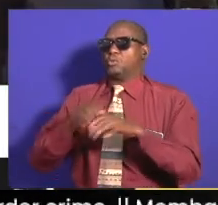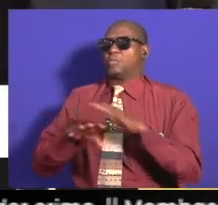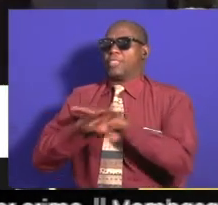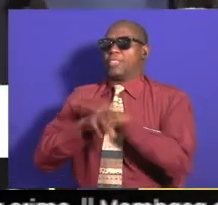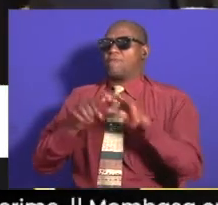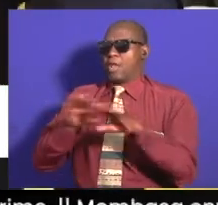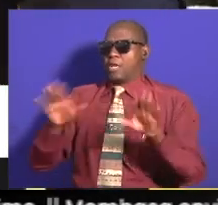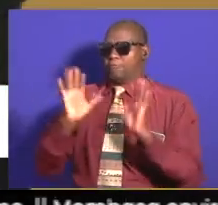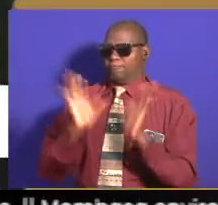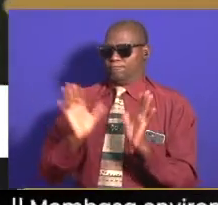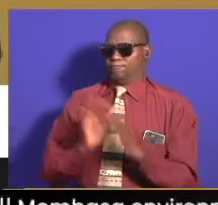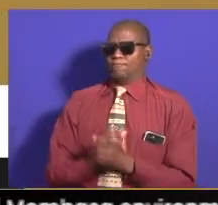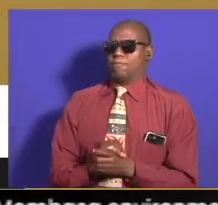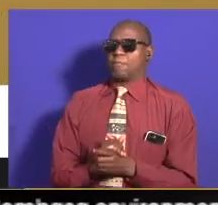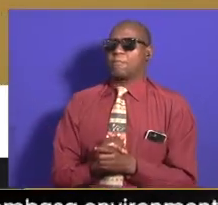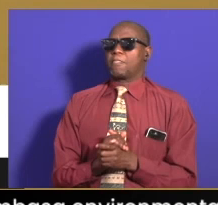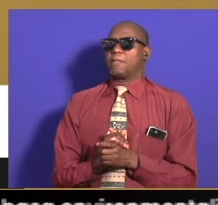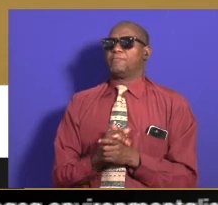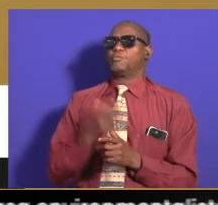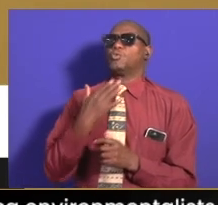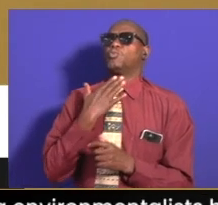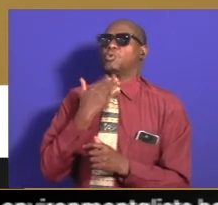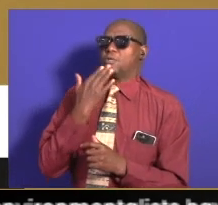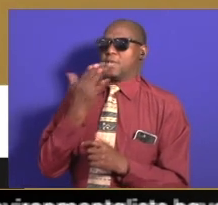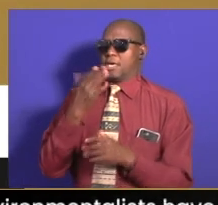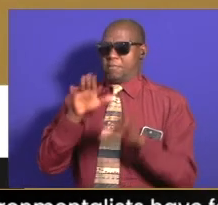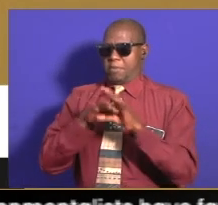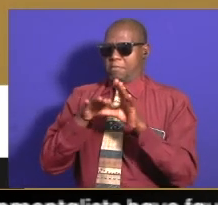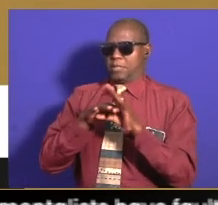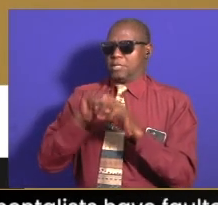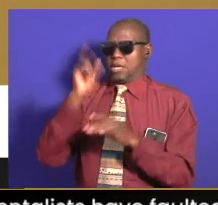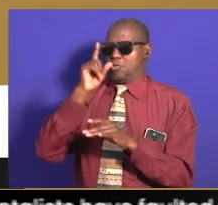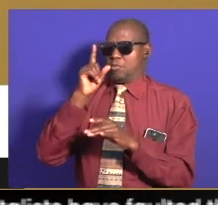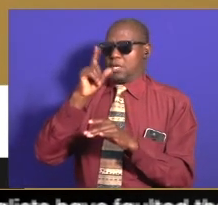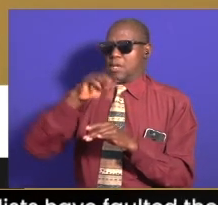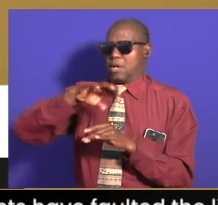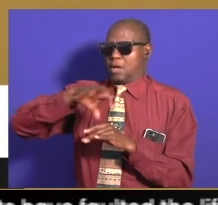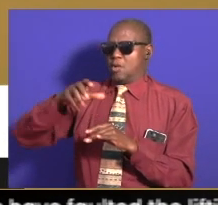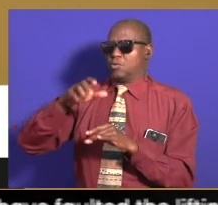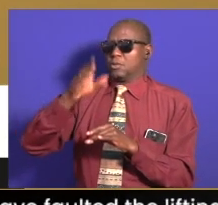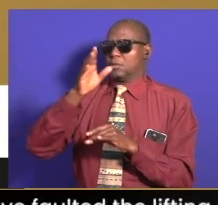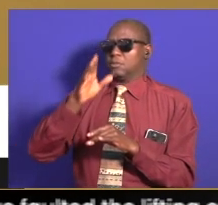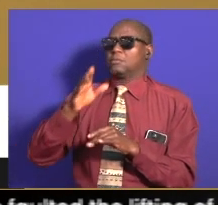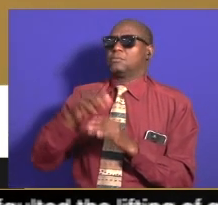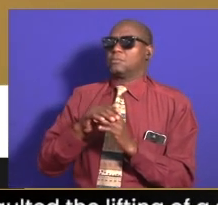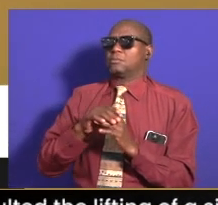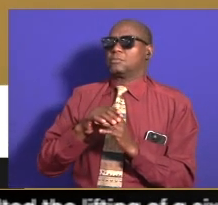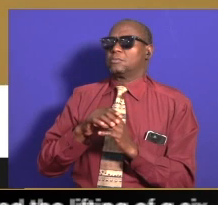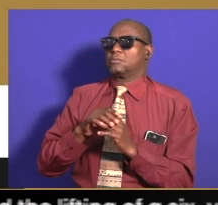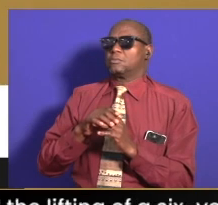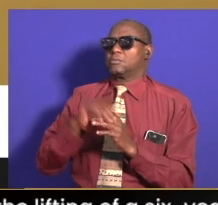I want to thank the members of Nairobi County Assembly. Number one, you have passed the biggest budget in the history of